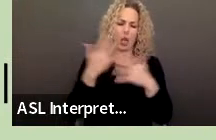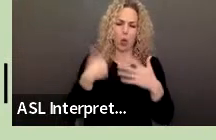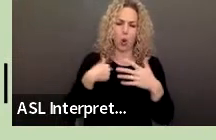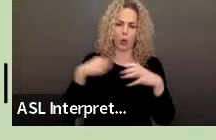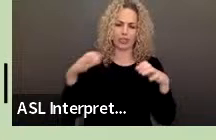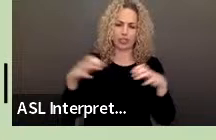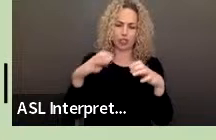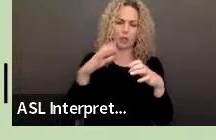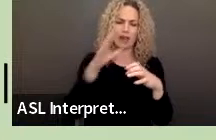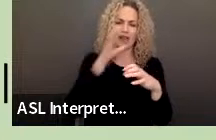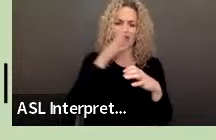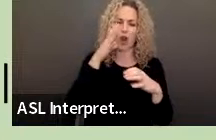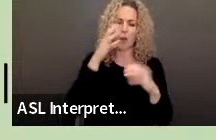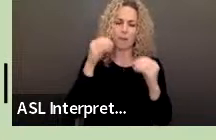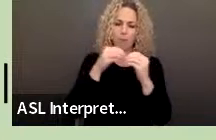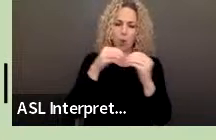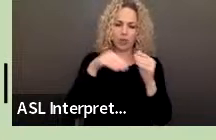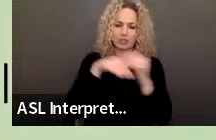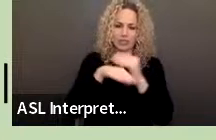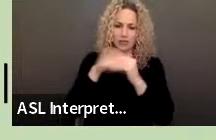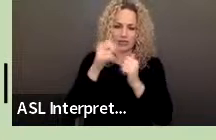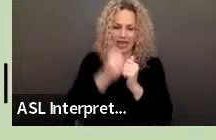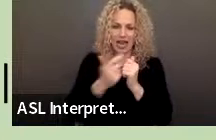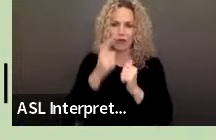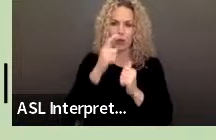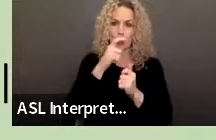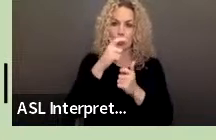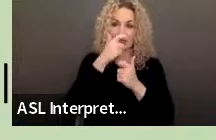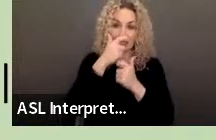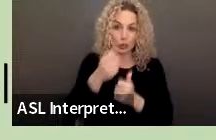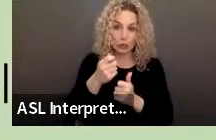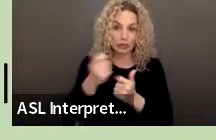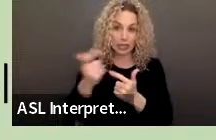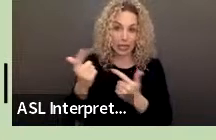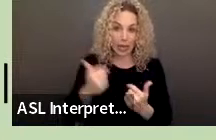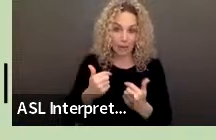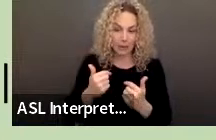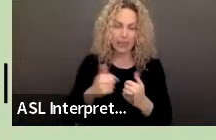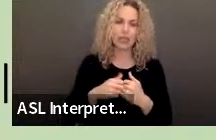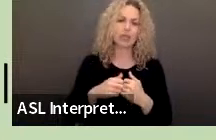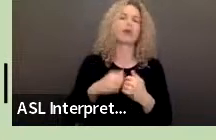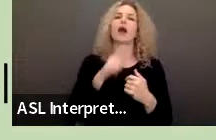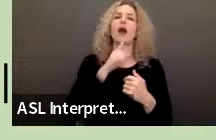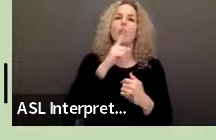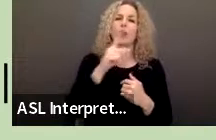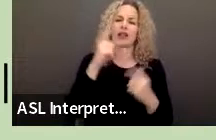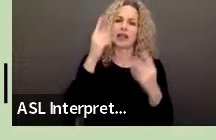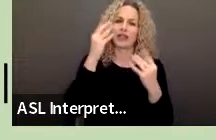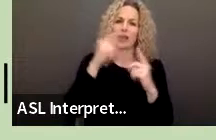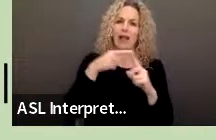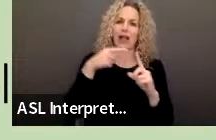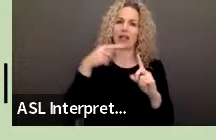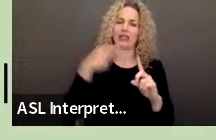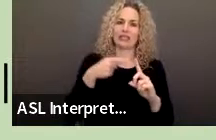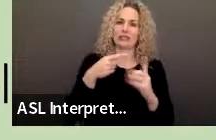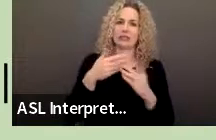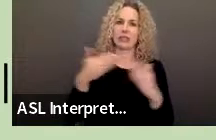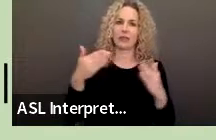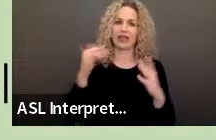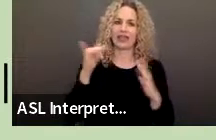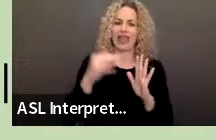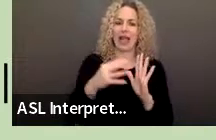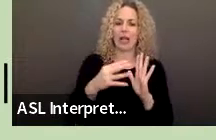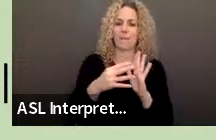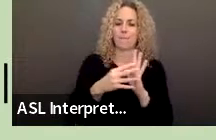make farming more accessible to everyone who's interested in coming here, I really think of this as something that